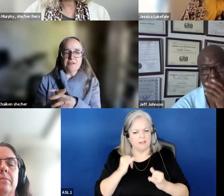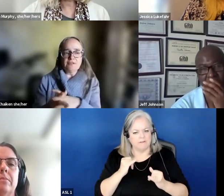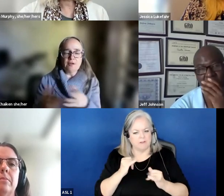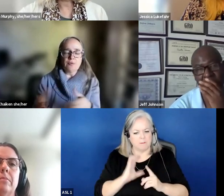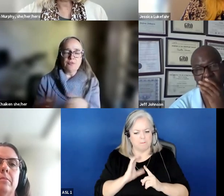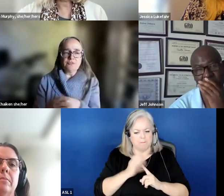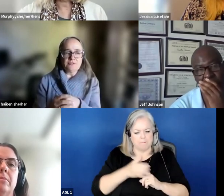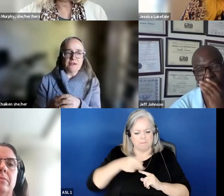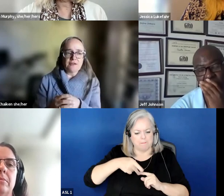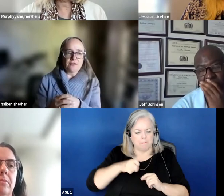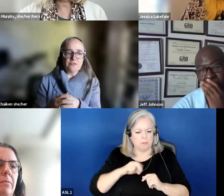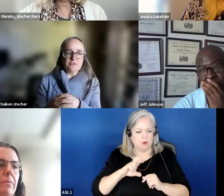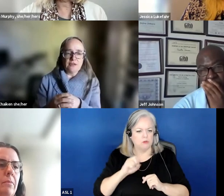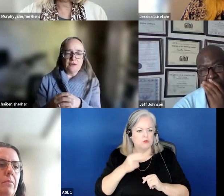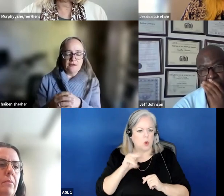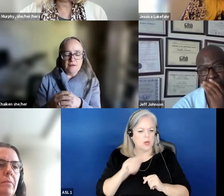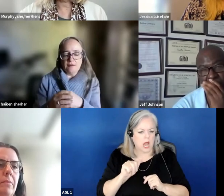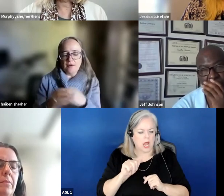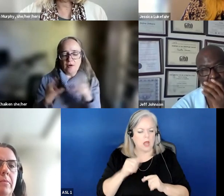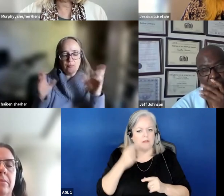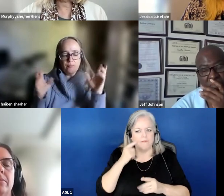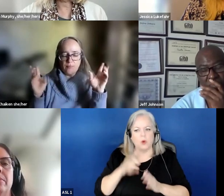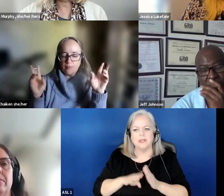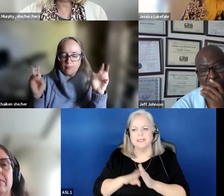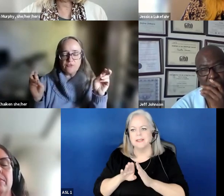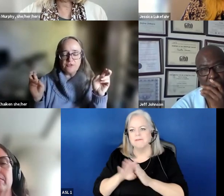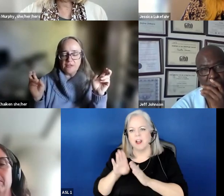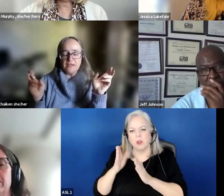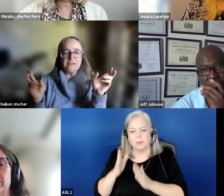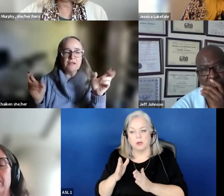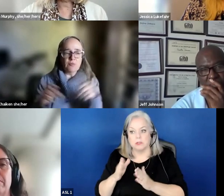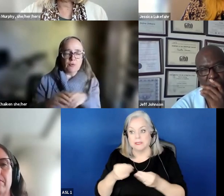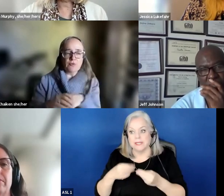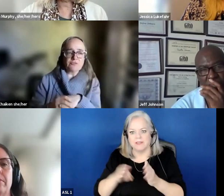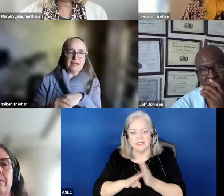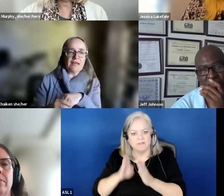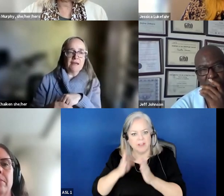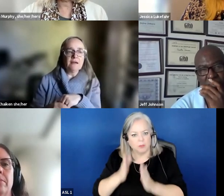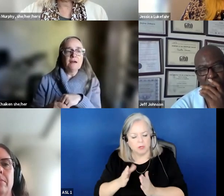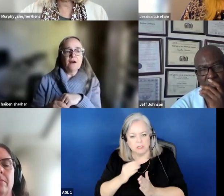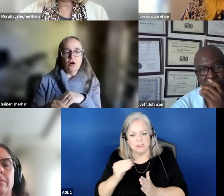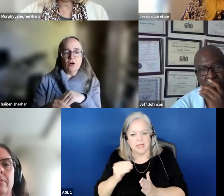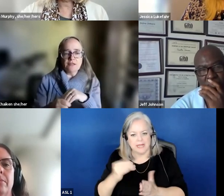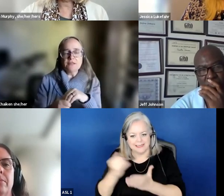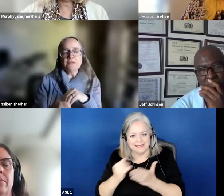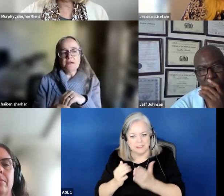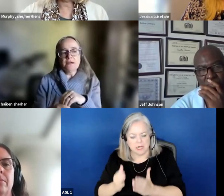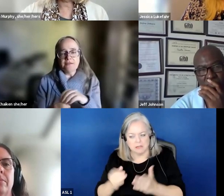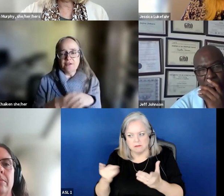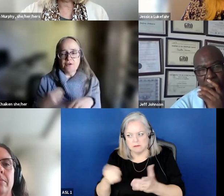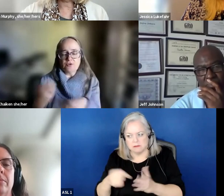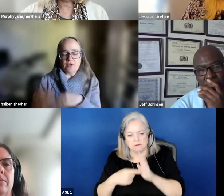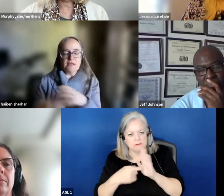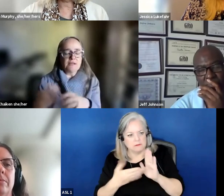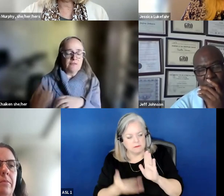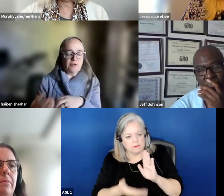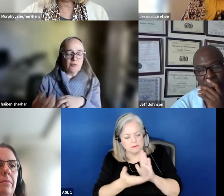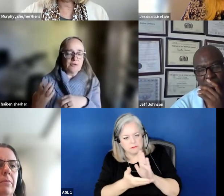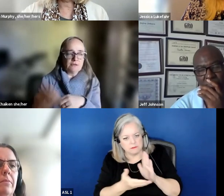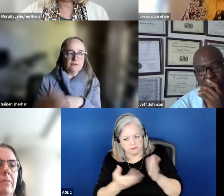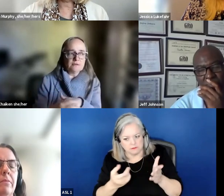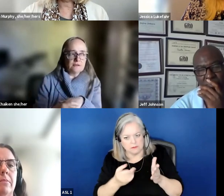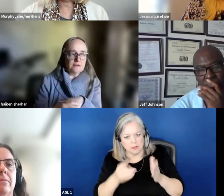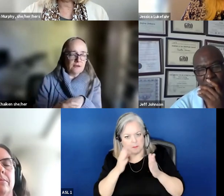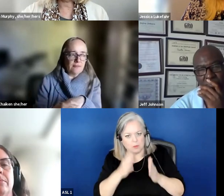giving developers and designers a person, the idea of a person to hang on as they're creating and